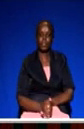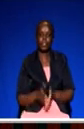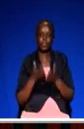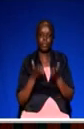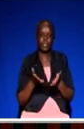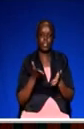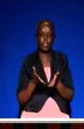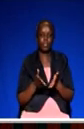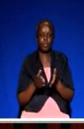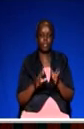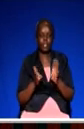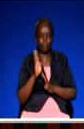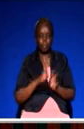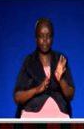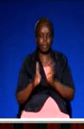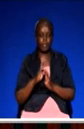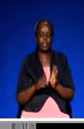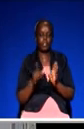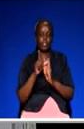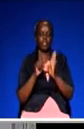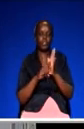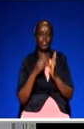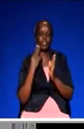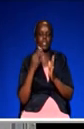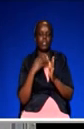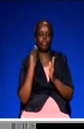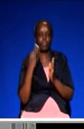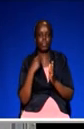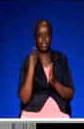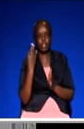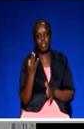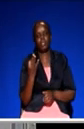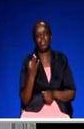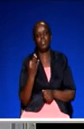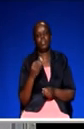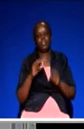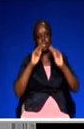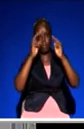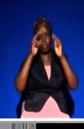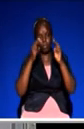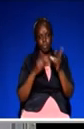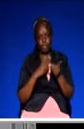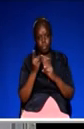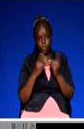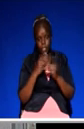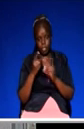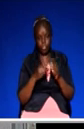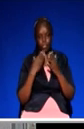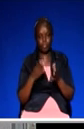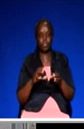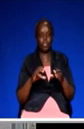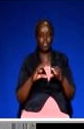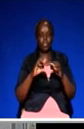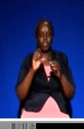Today we have biology lesson 3 in form 3. Our topic of discussion is classification